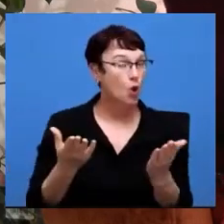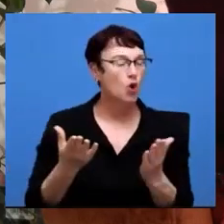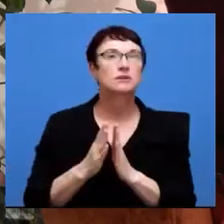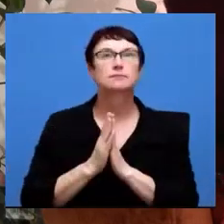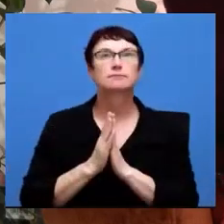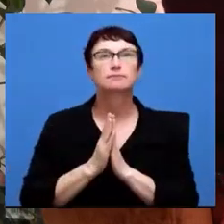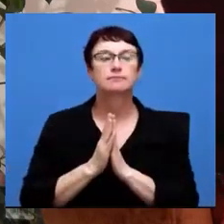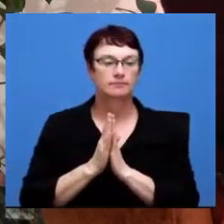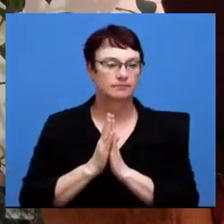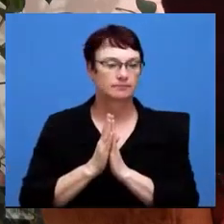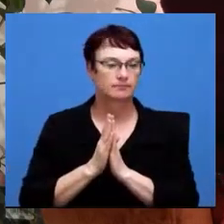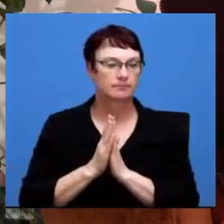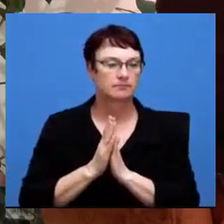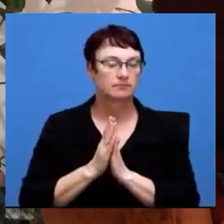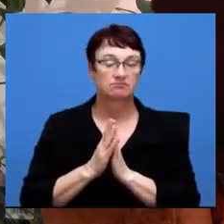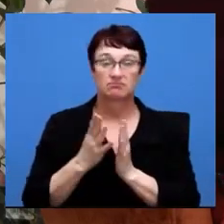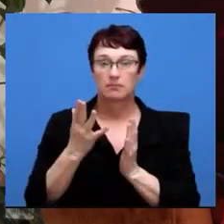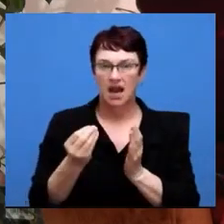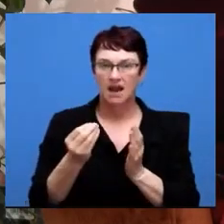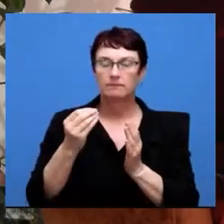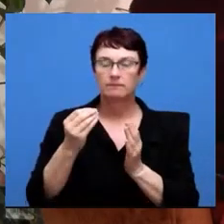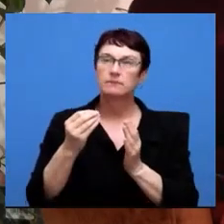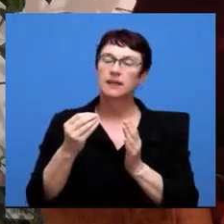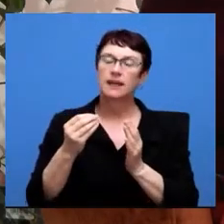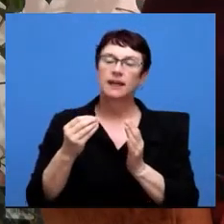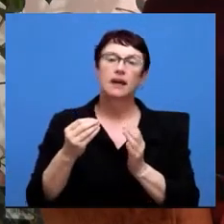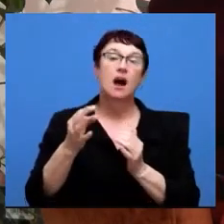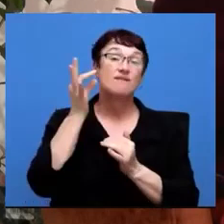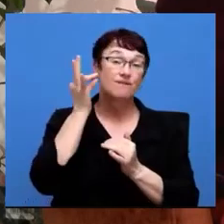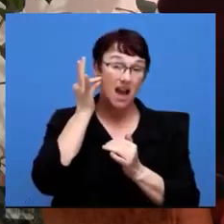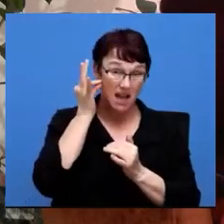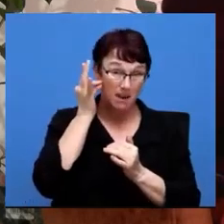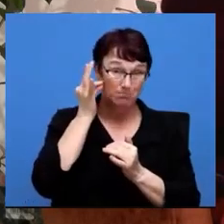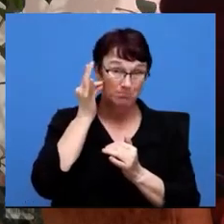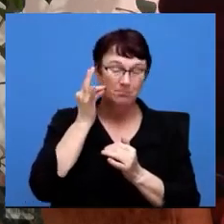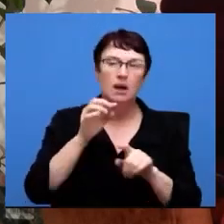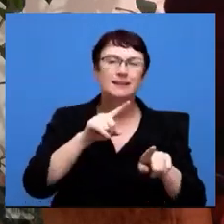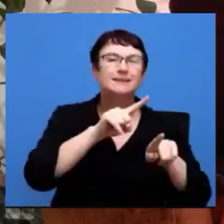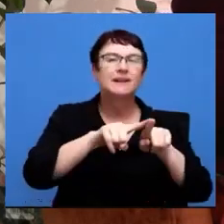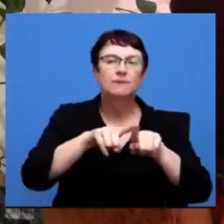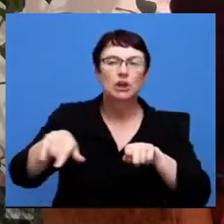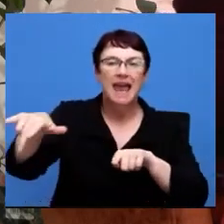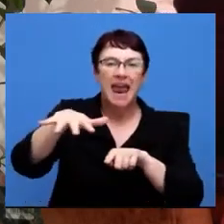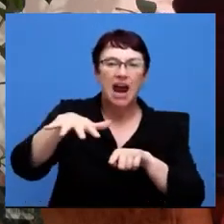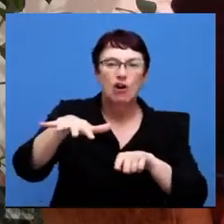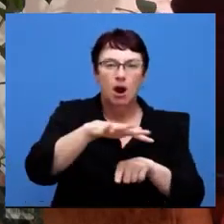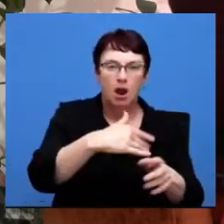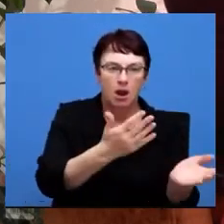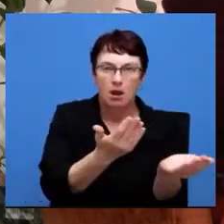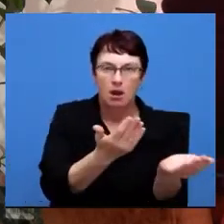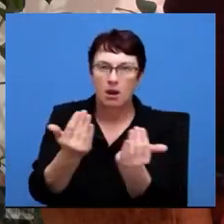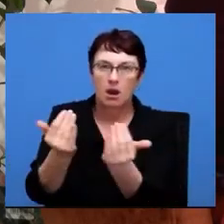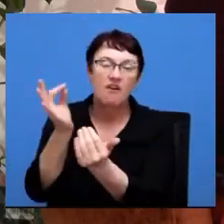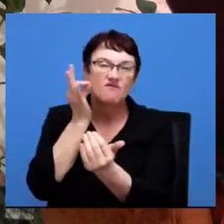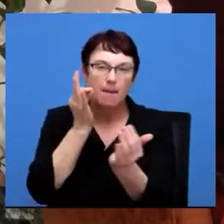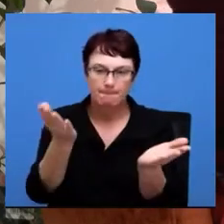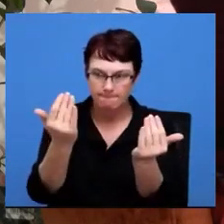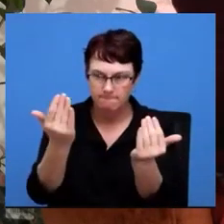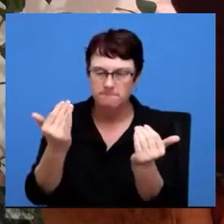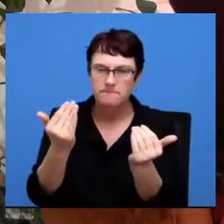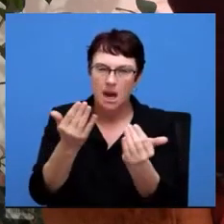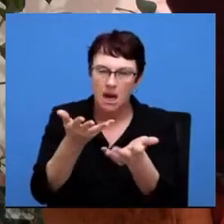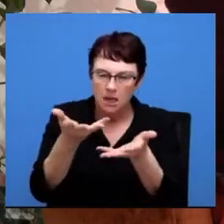focus groups with women in different neighborhoods to hear their voices, first of all, and to, you know,